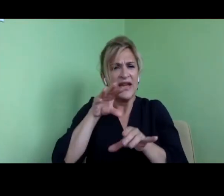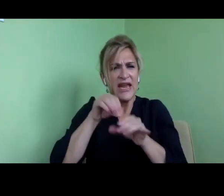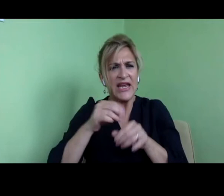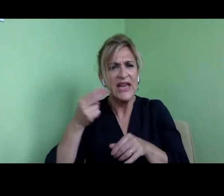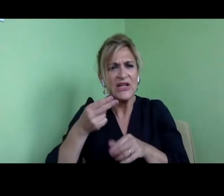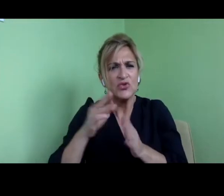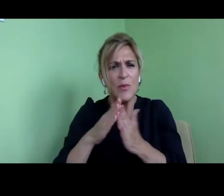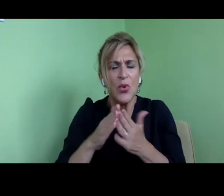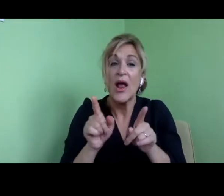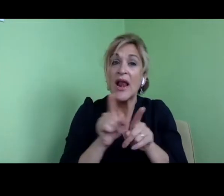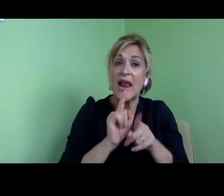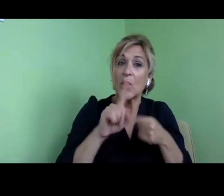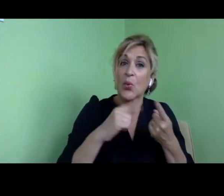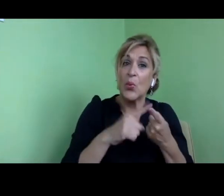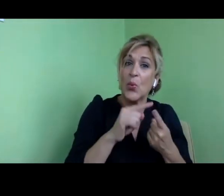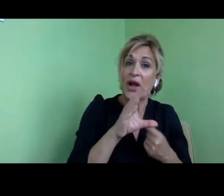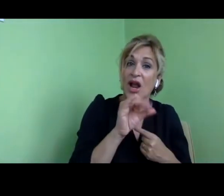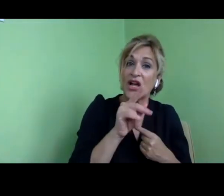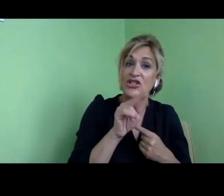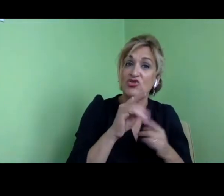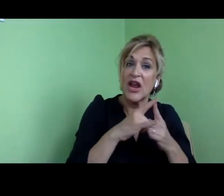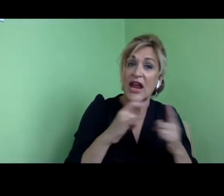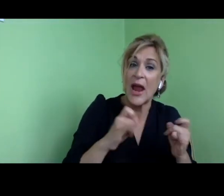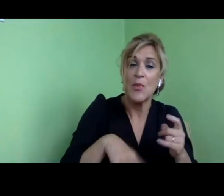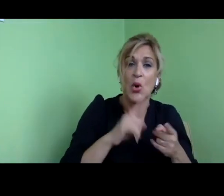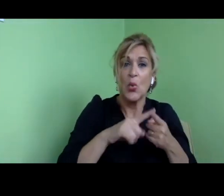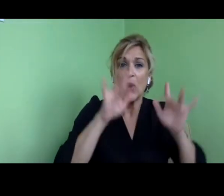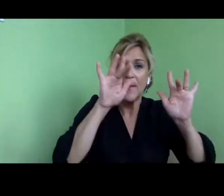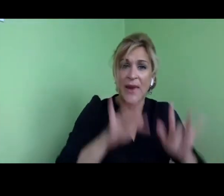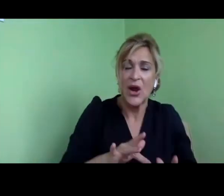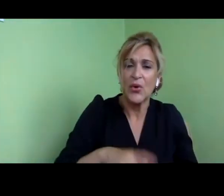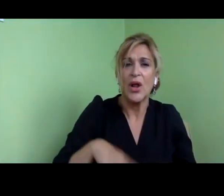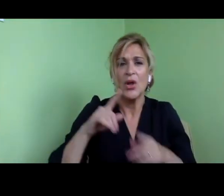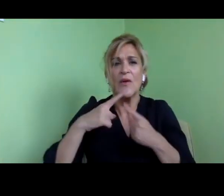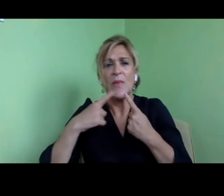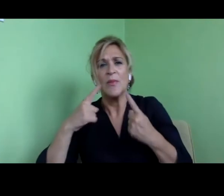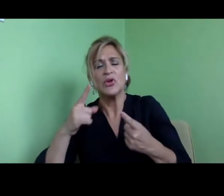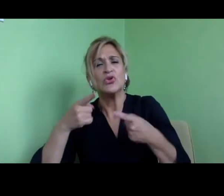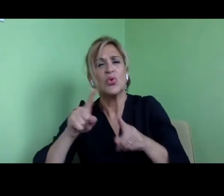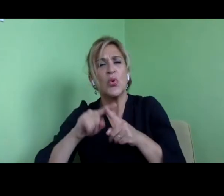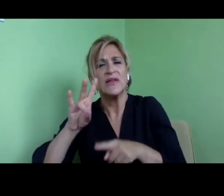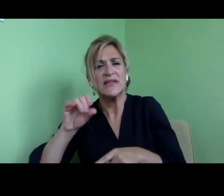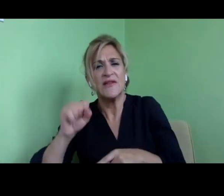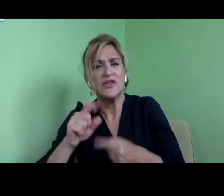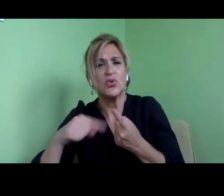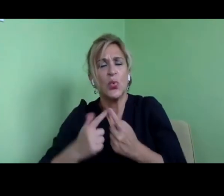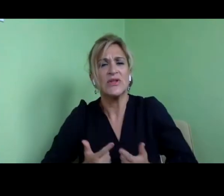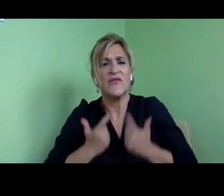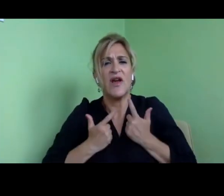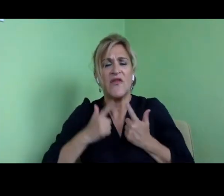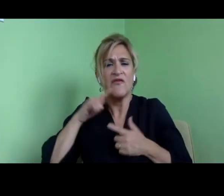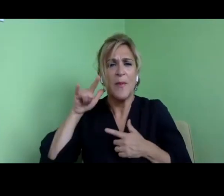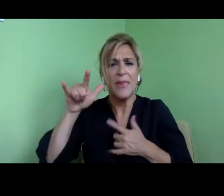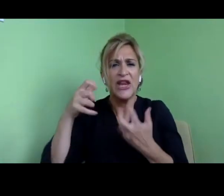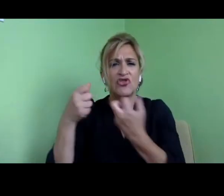camps when stripped to bare essentials. Like in a novel popular during the 70s, when survivors of a plane crashed, devoured